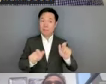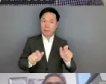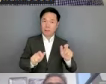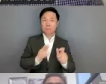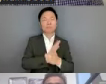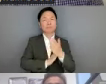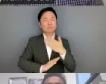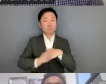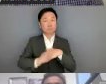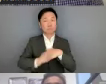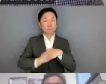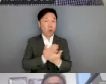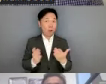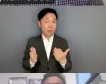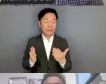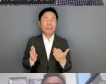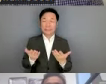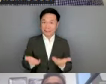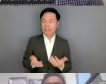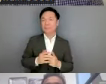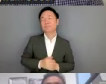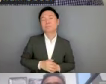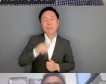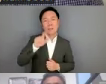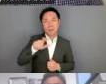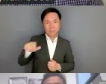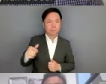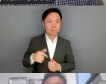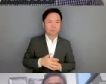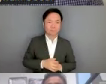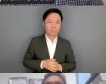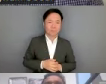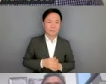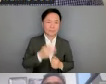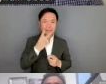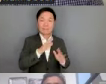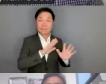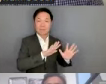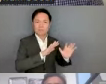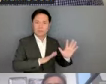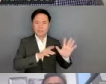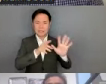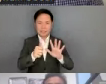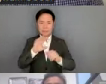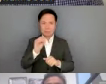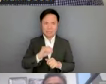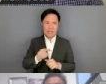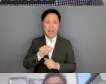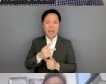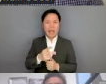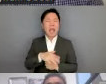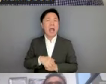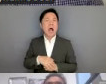the total population, that is the disability, and 56% are the young people with disabilities among the